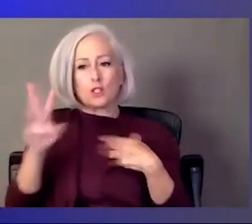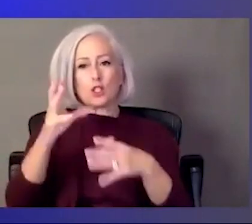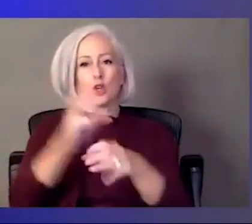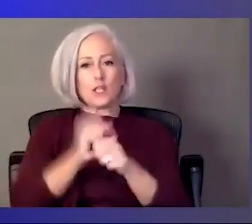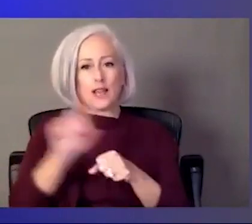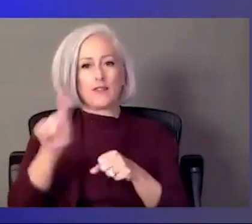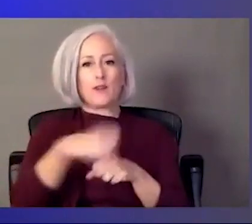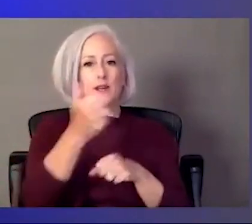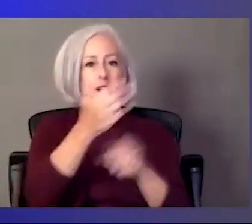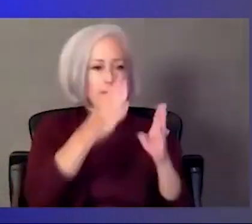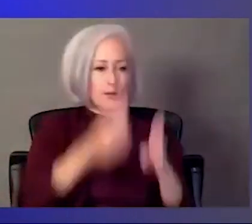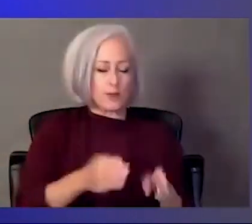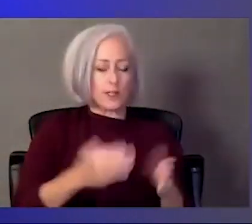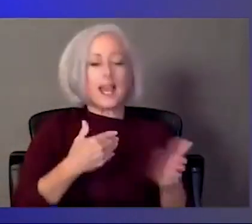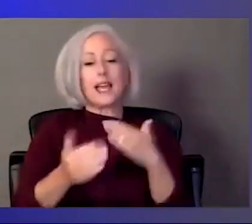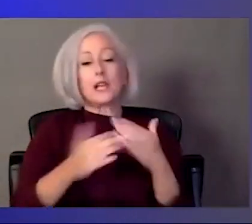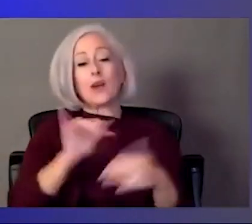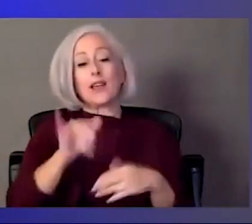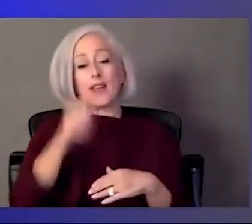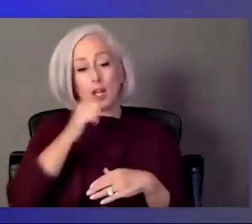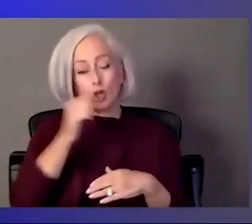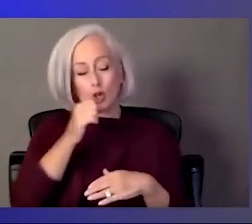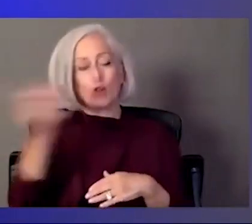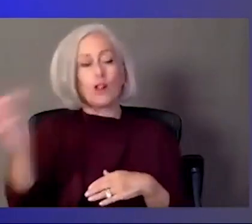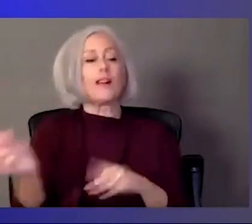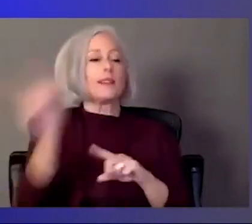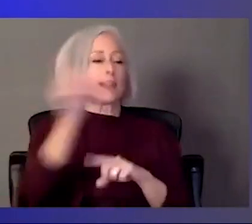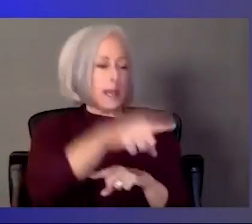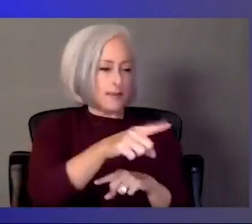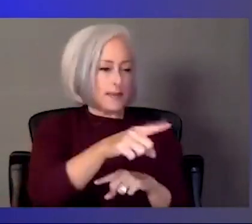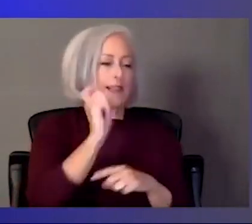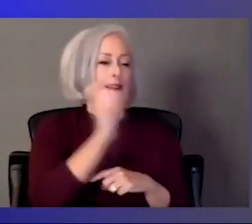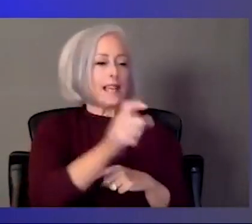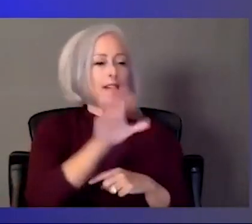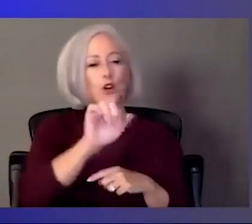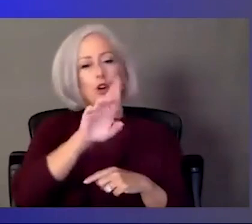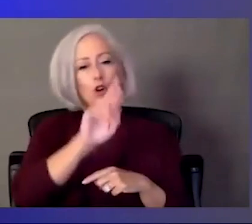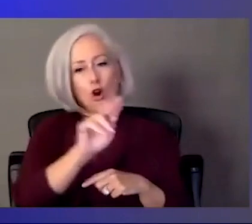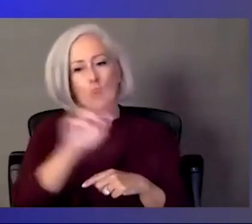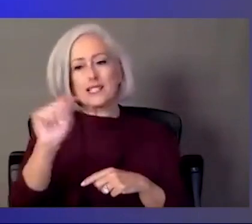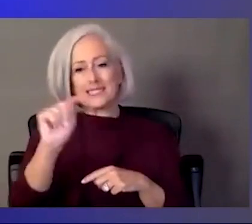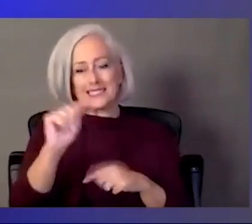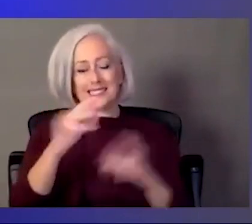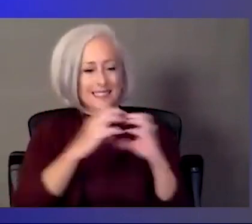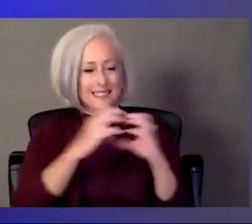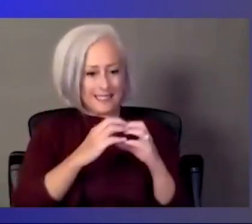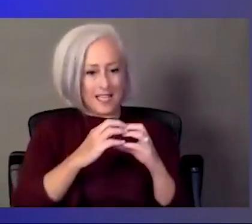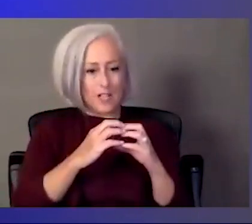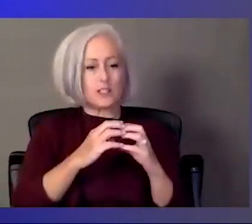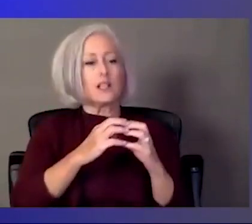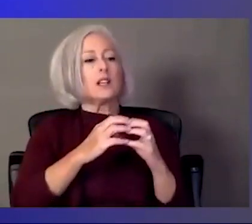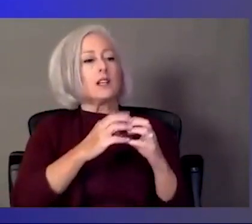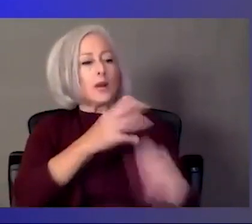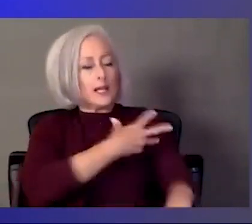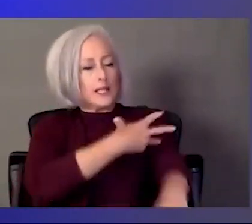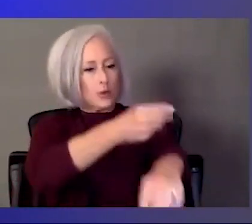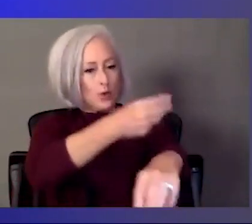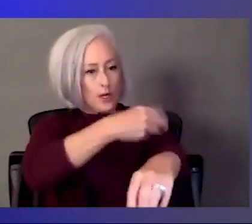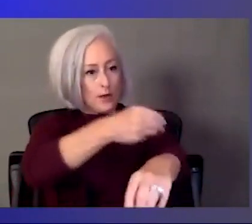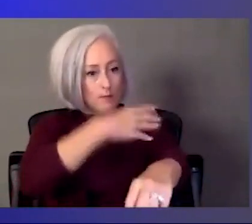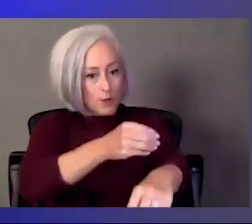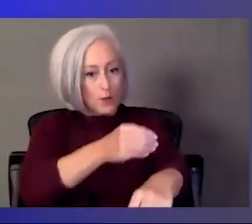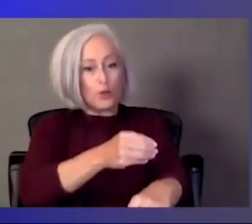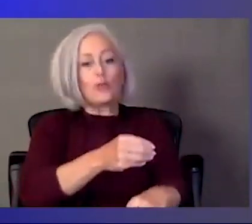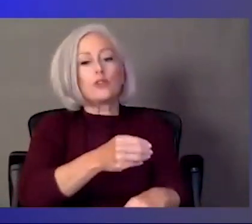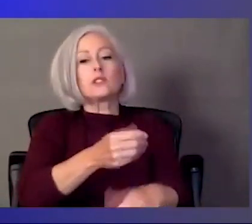her in, we gave her CAR T cells, we took her T cells out, genetically engineered them in our laboratory to attack her cancer, brought